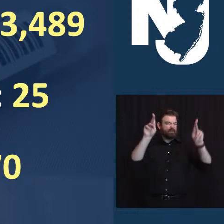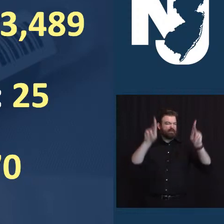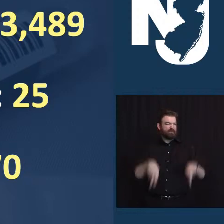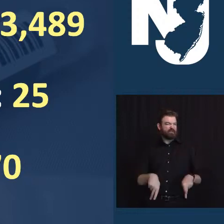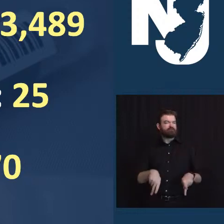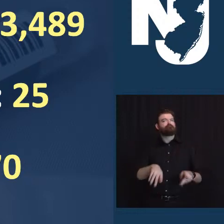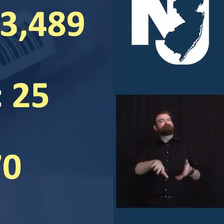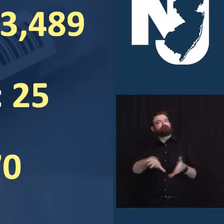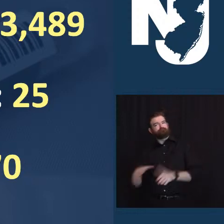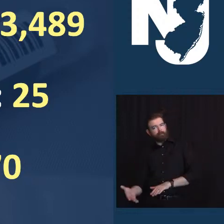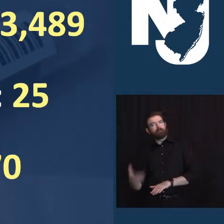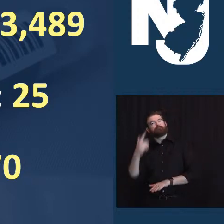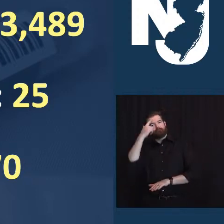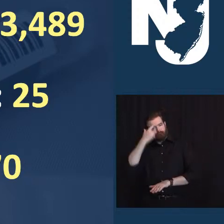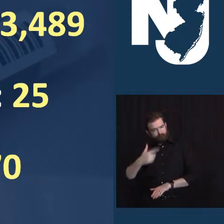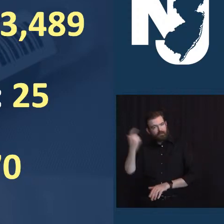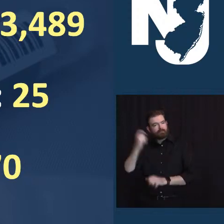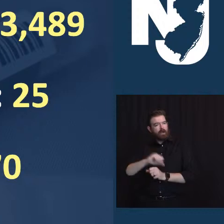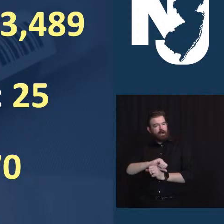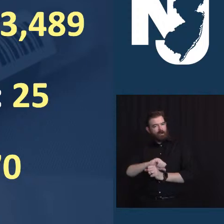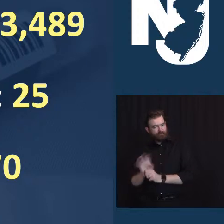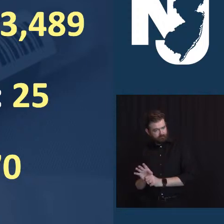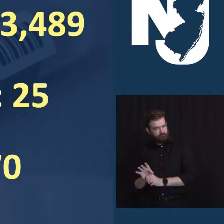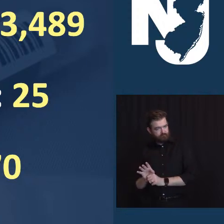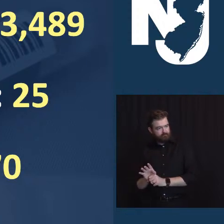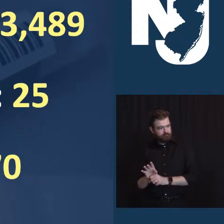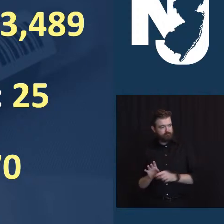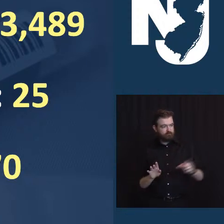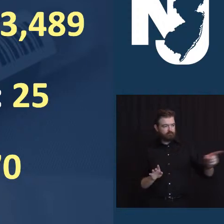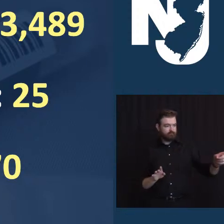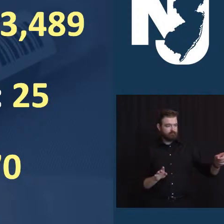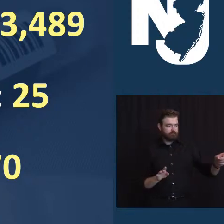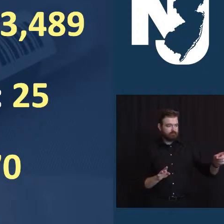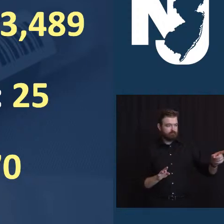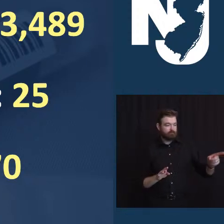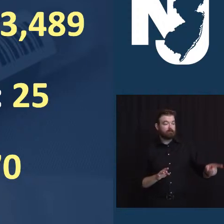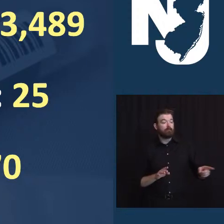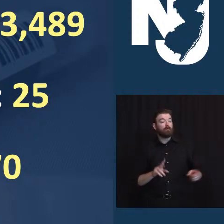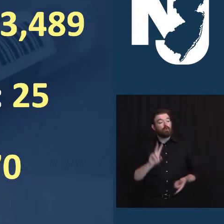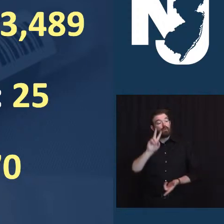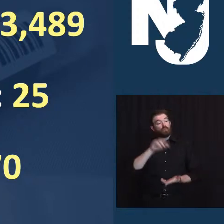of probable deaths has now also been revised upward by 10. It's now